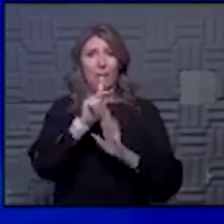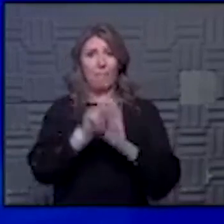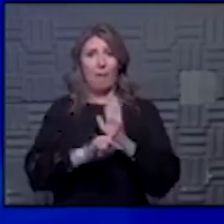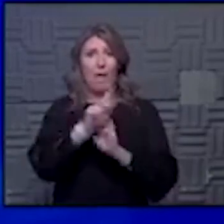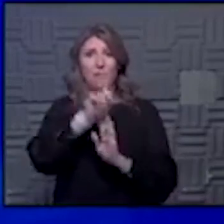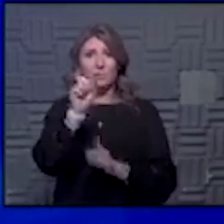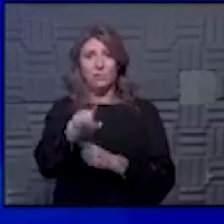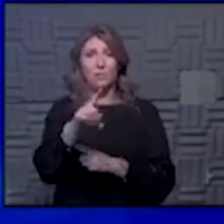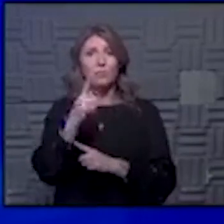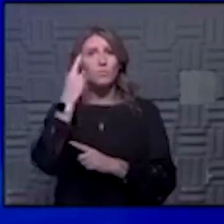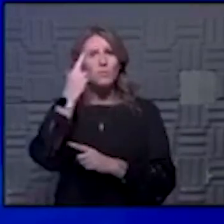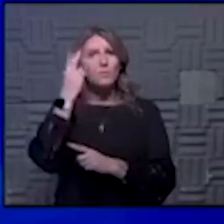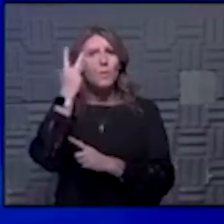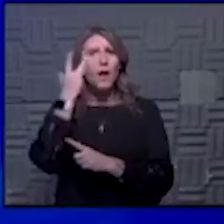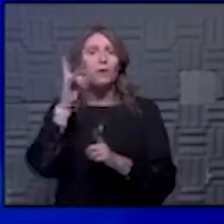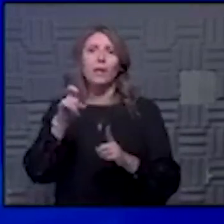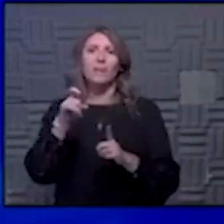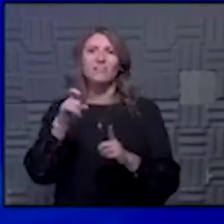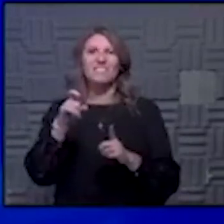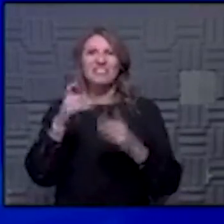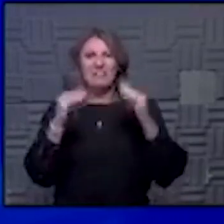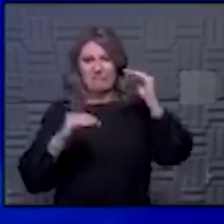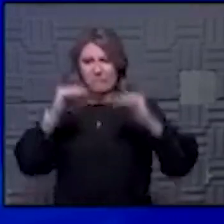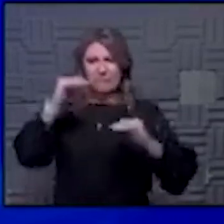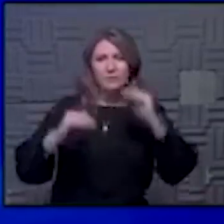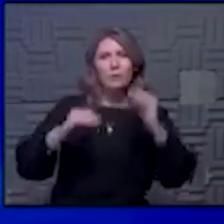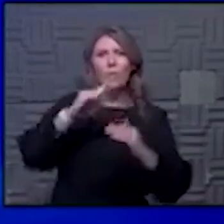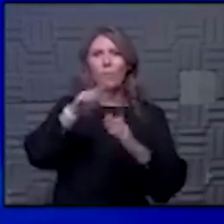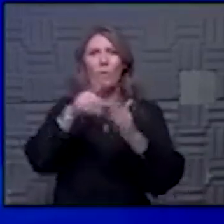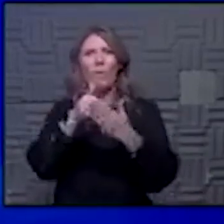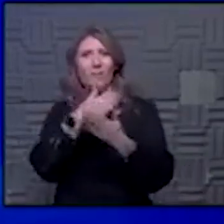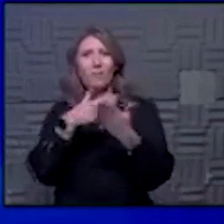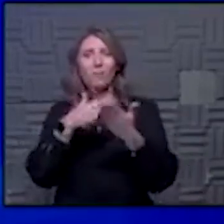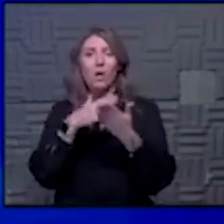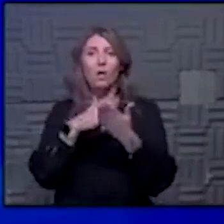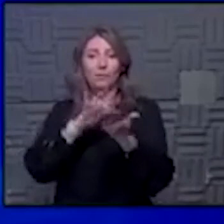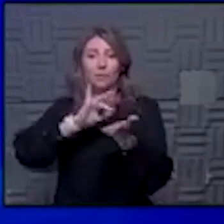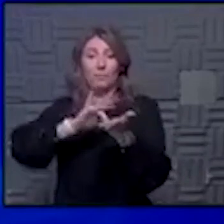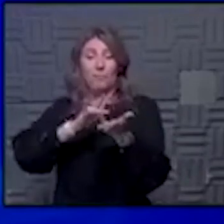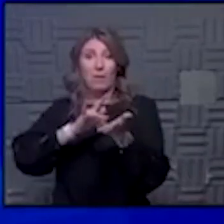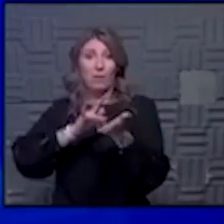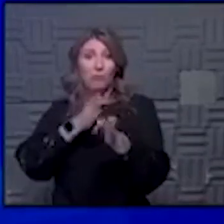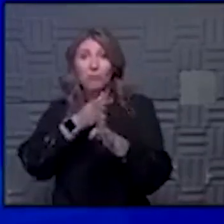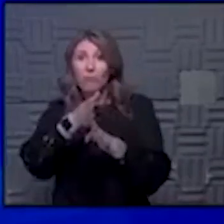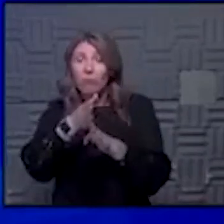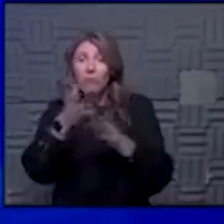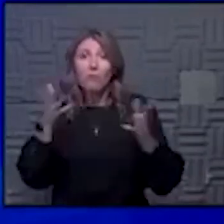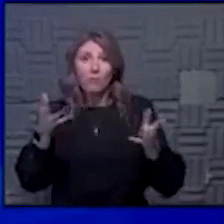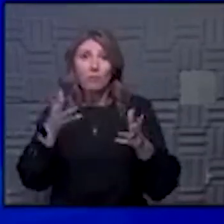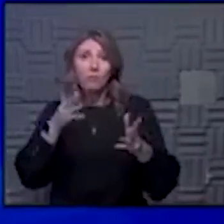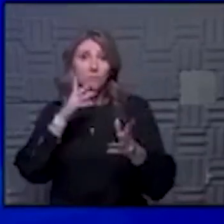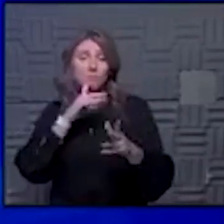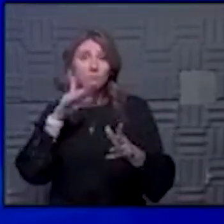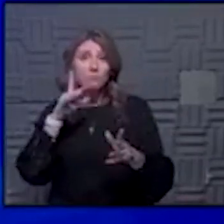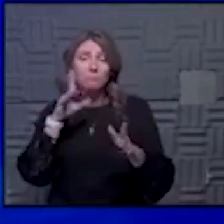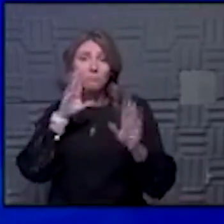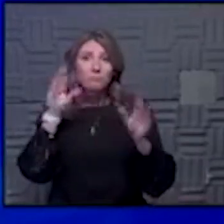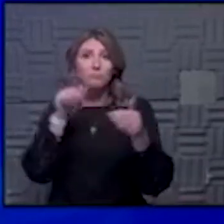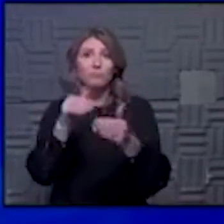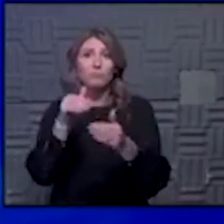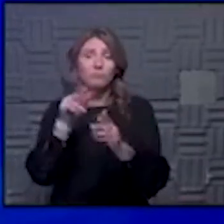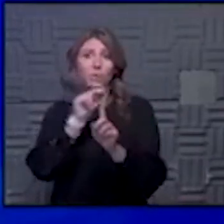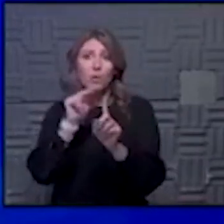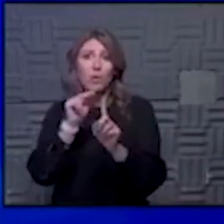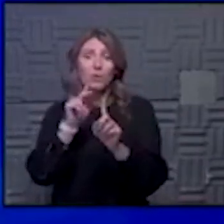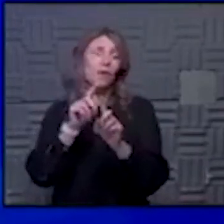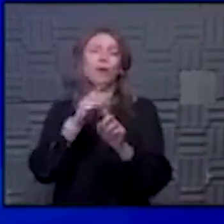public policy is you have to weigh all the different aspects of it. Mm-hmm. We can tell you the medical aspect of it. I'm going to leave it to others to try and talk about the social aspect.